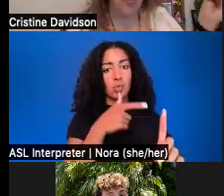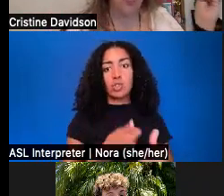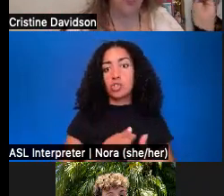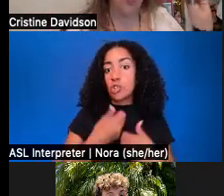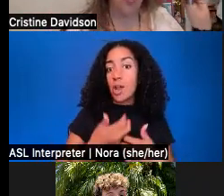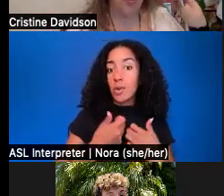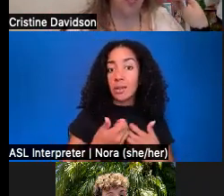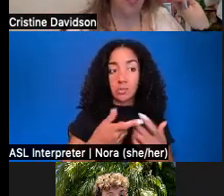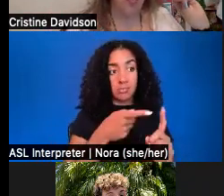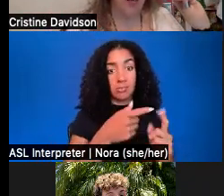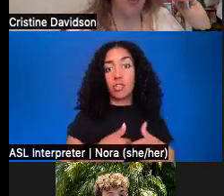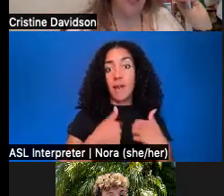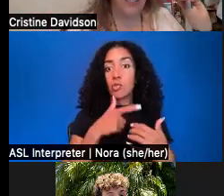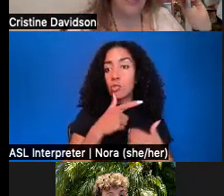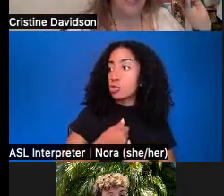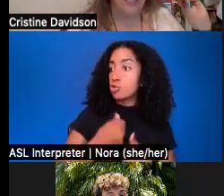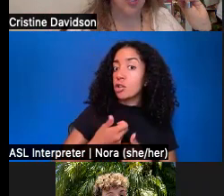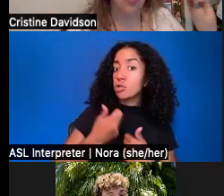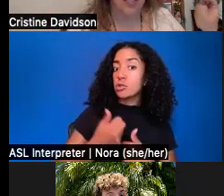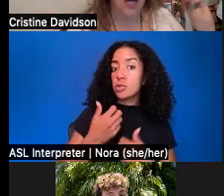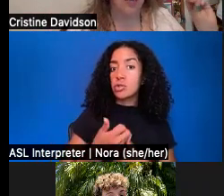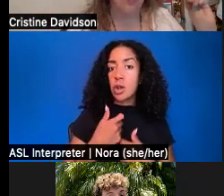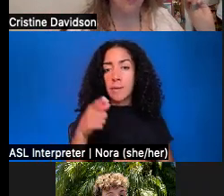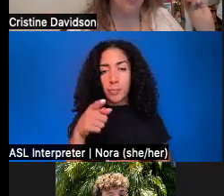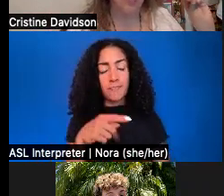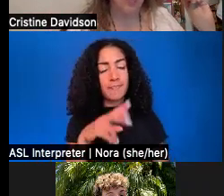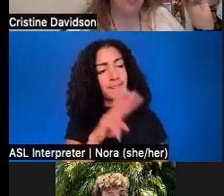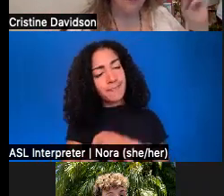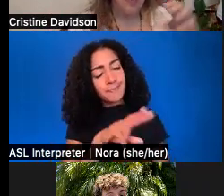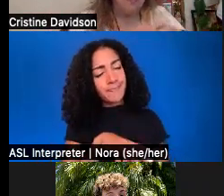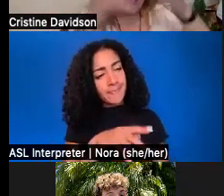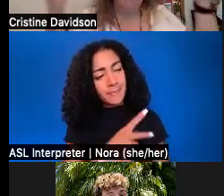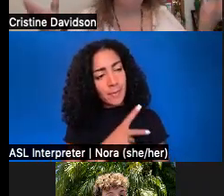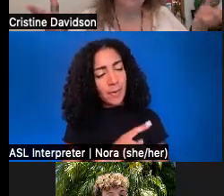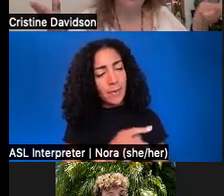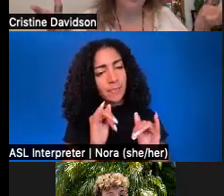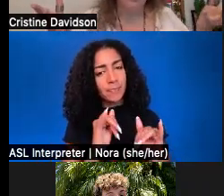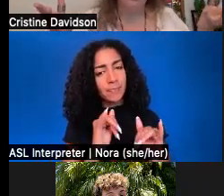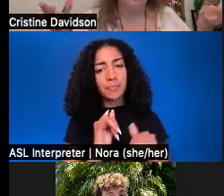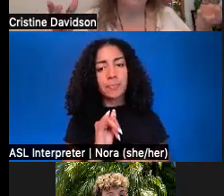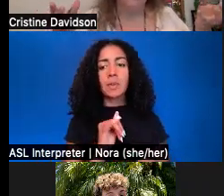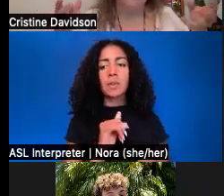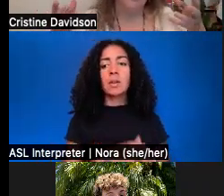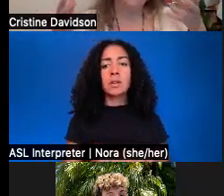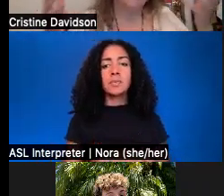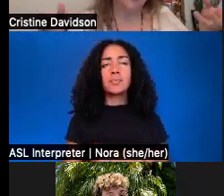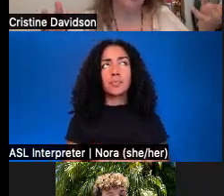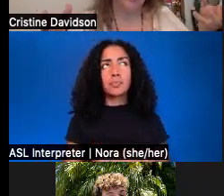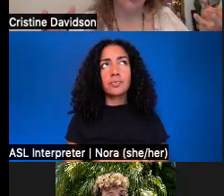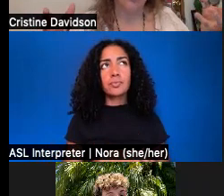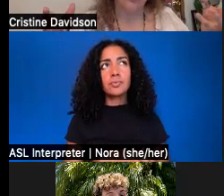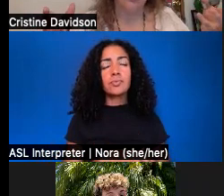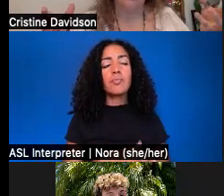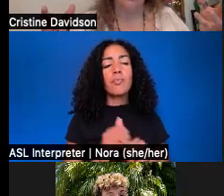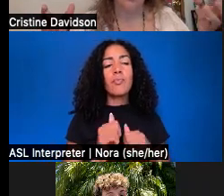you. You know, where are the places that you can help make visible the tactics that